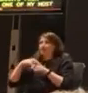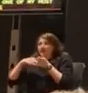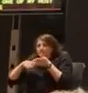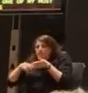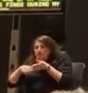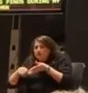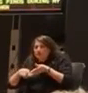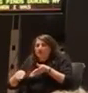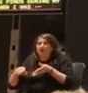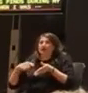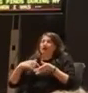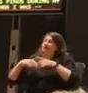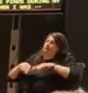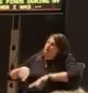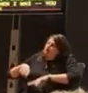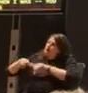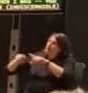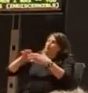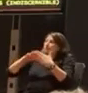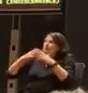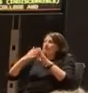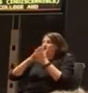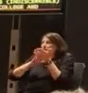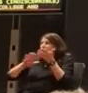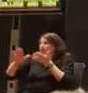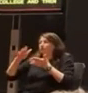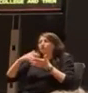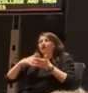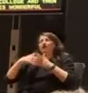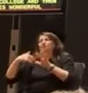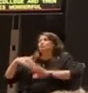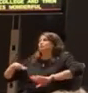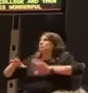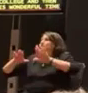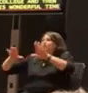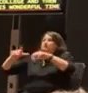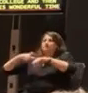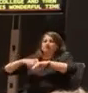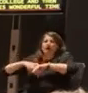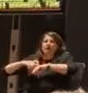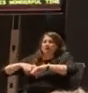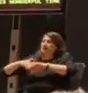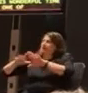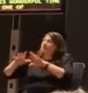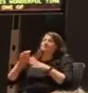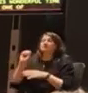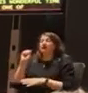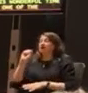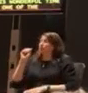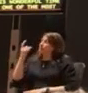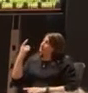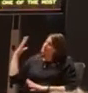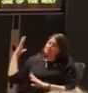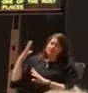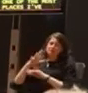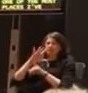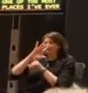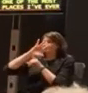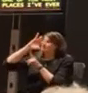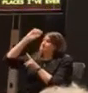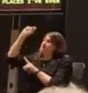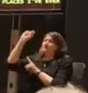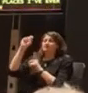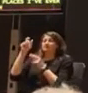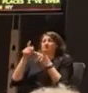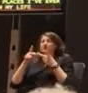to Antioch or a community college, and then I spent this wonderful time in Seattle. It's one of the most incredible places I've ever lived in my life. You can easily